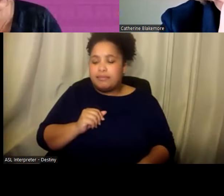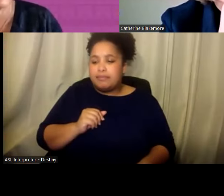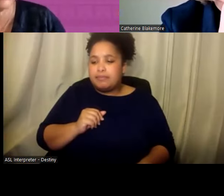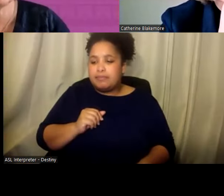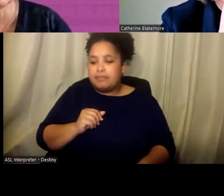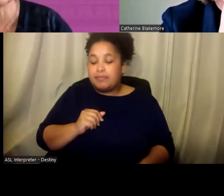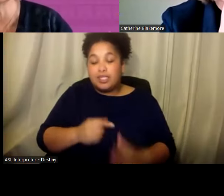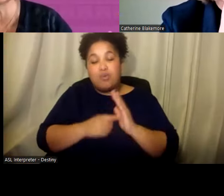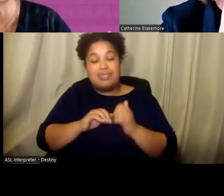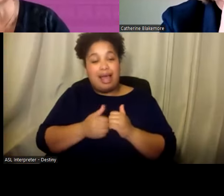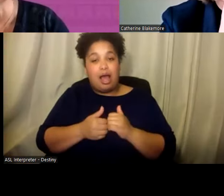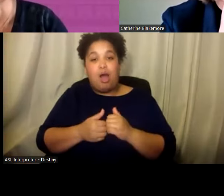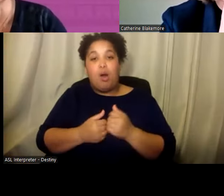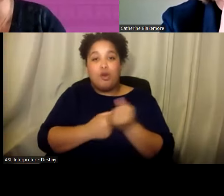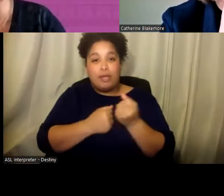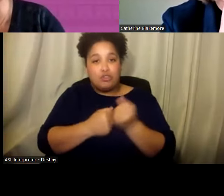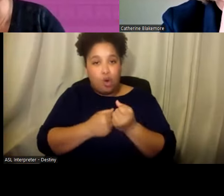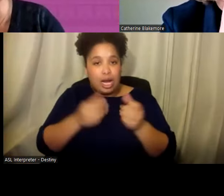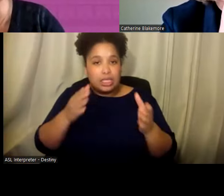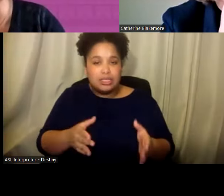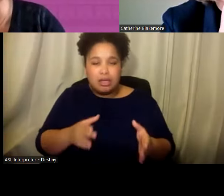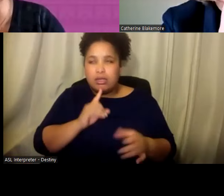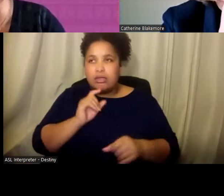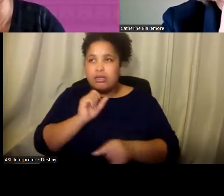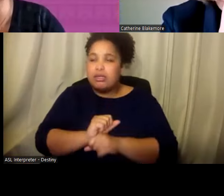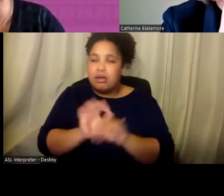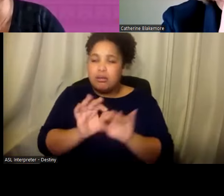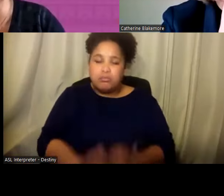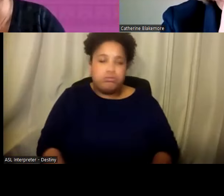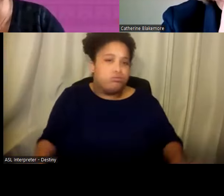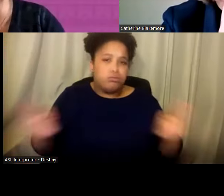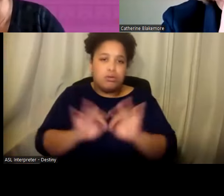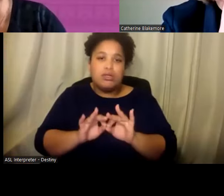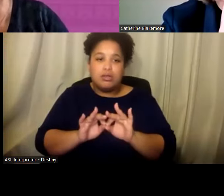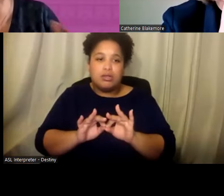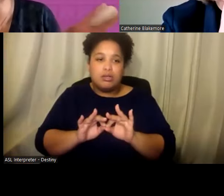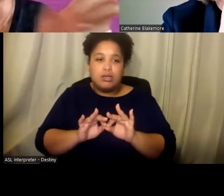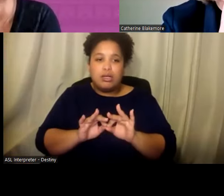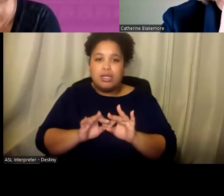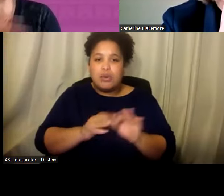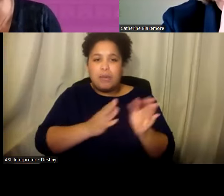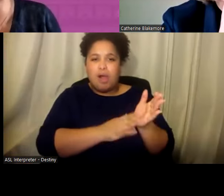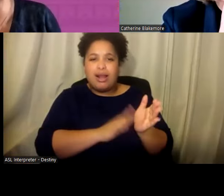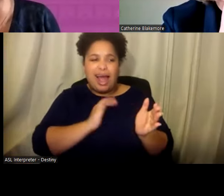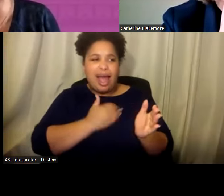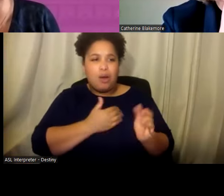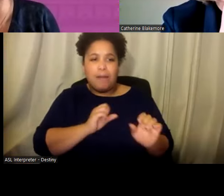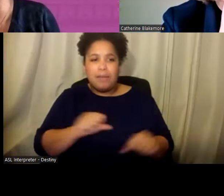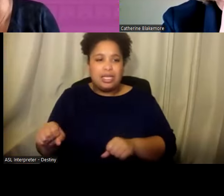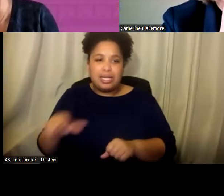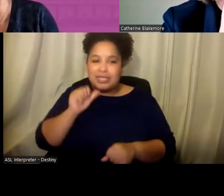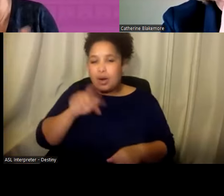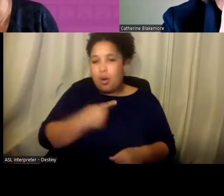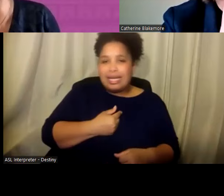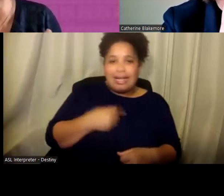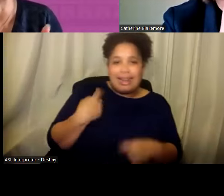it showed us how promotores are so important. We were lauded for our ability to reach, and this is across cultures. It wasn't just Latinos,